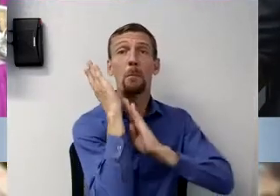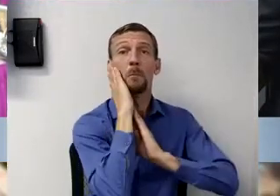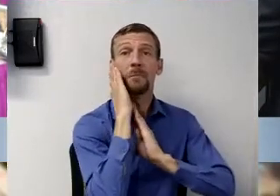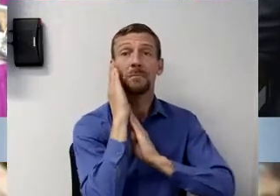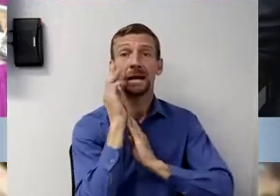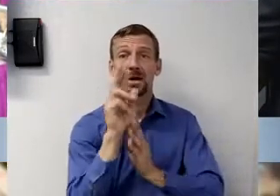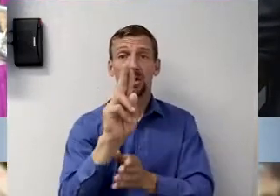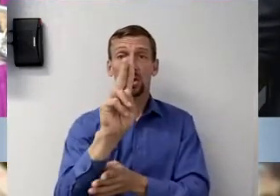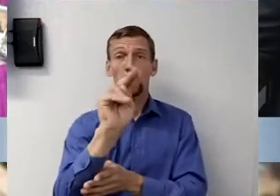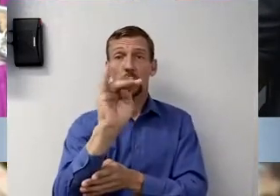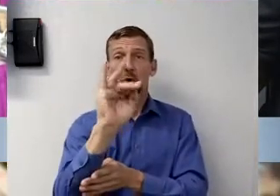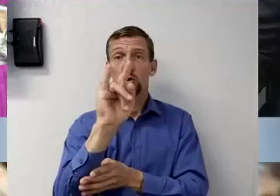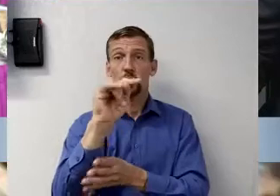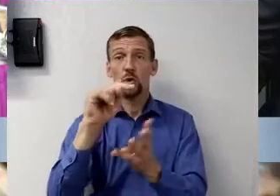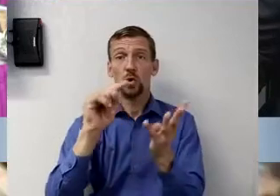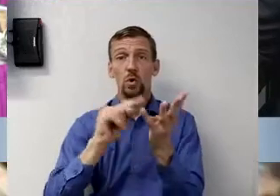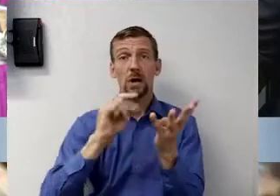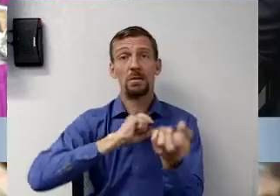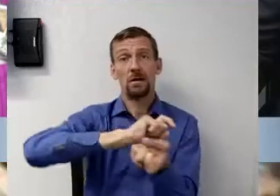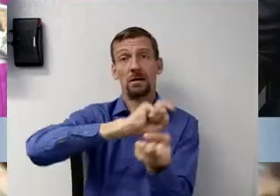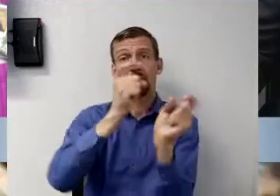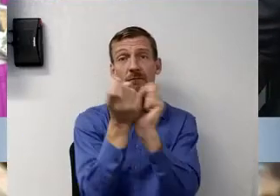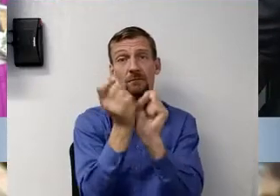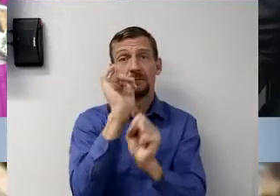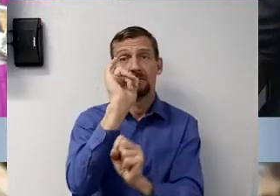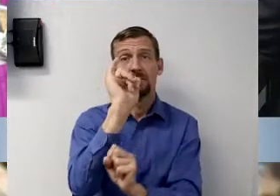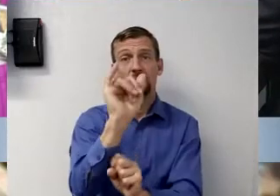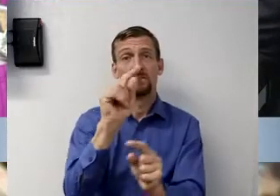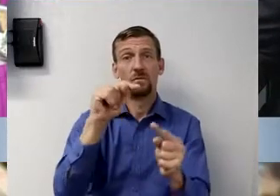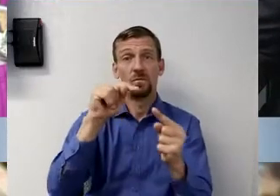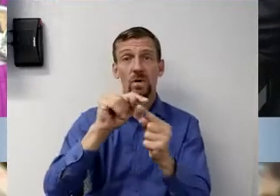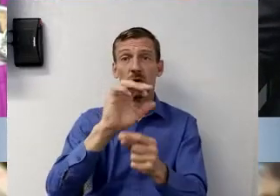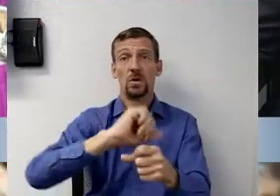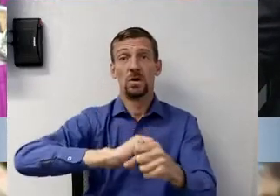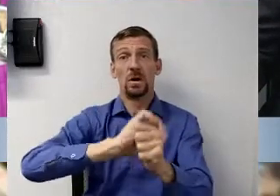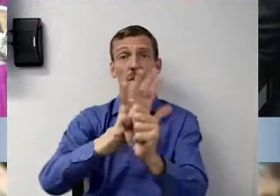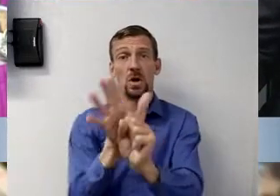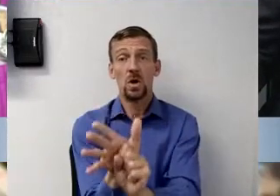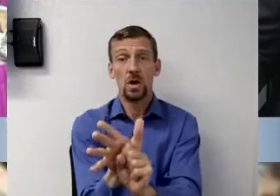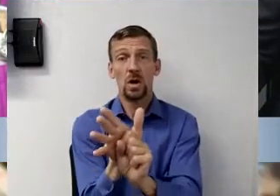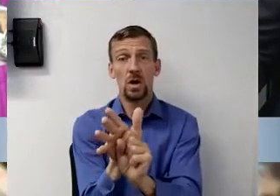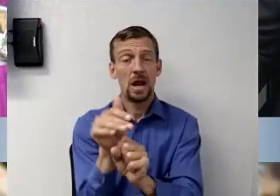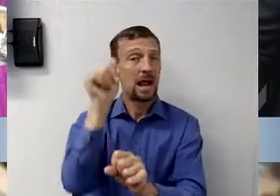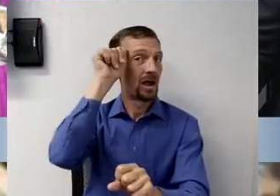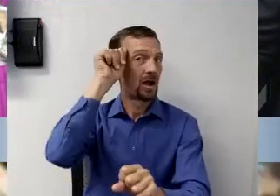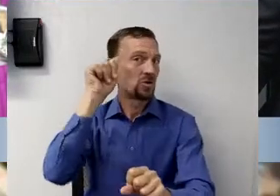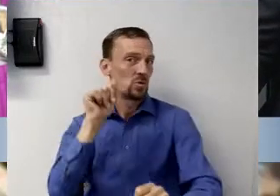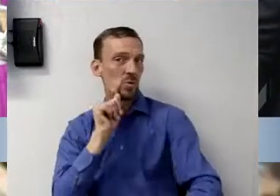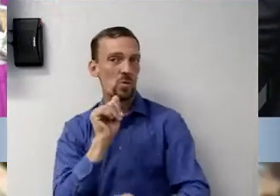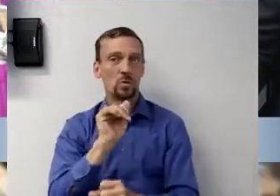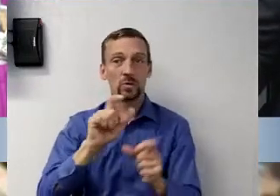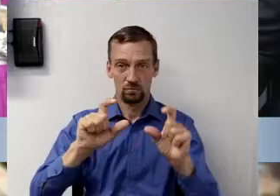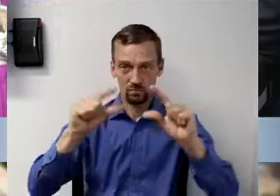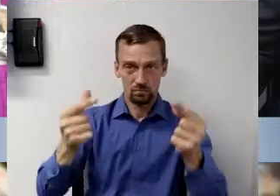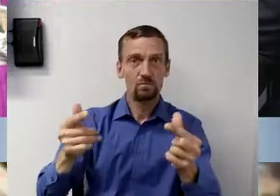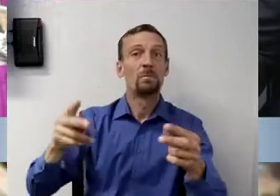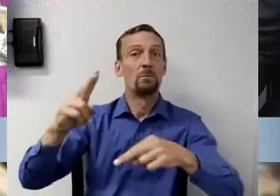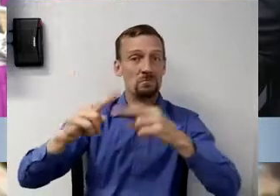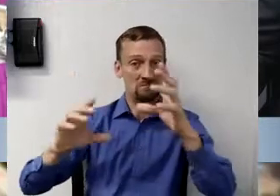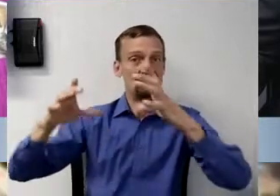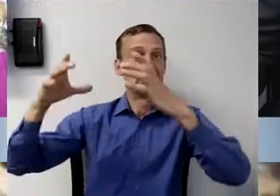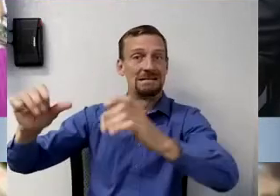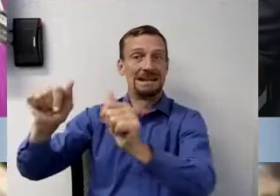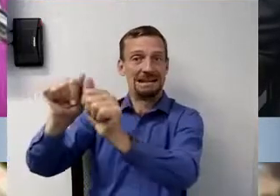unit and have completely converted that now to a COVID adult unit. So we still take care